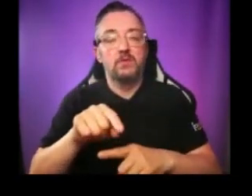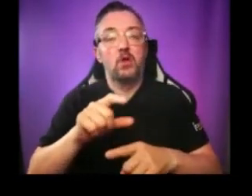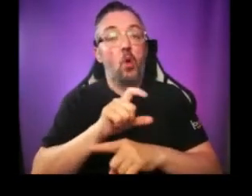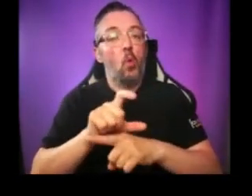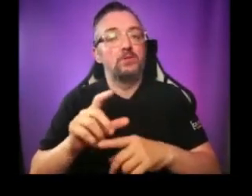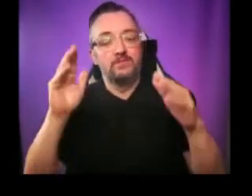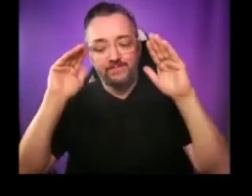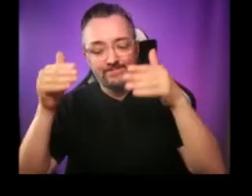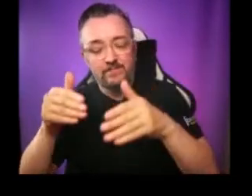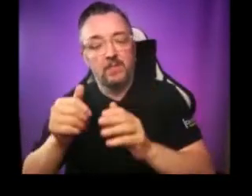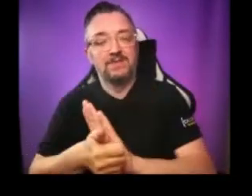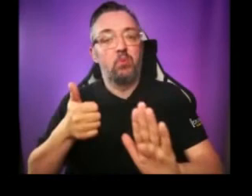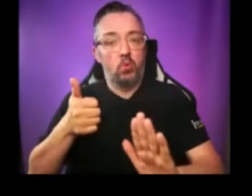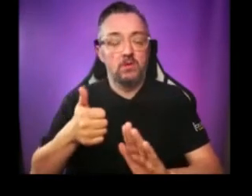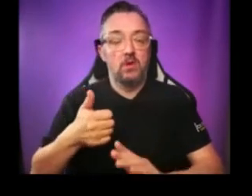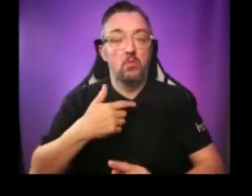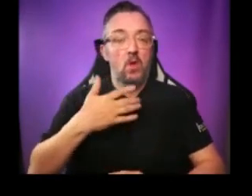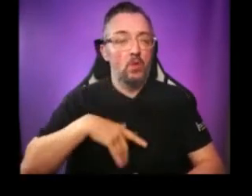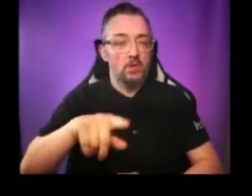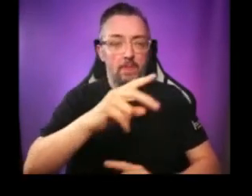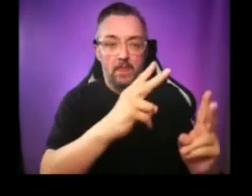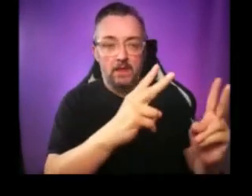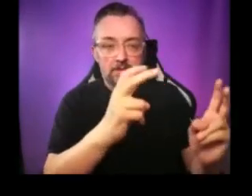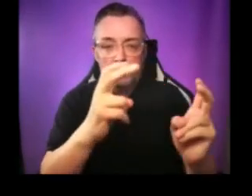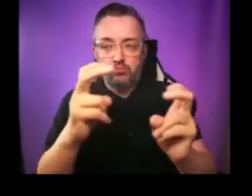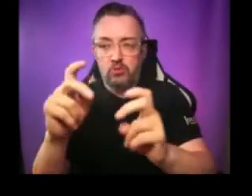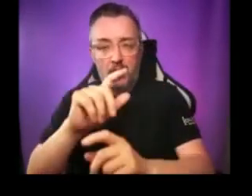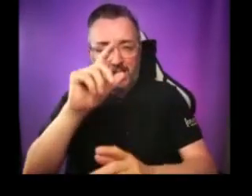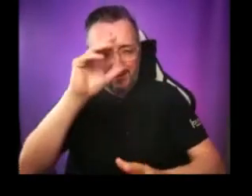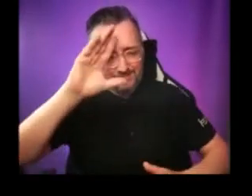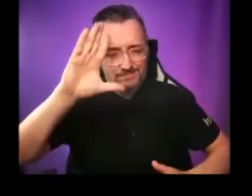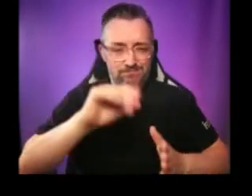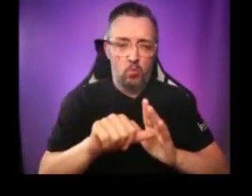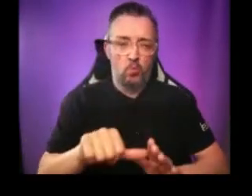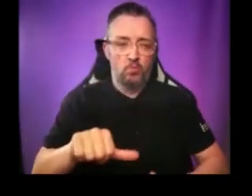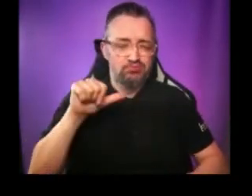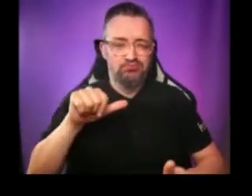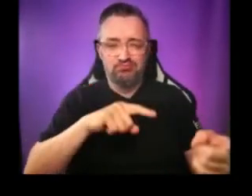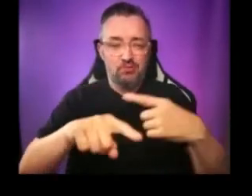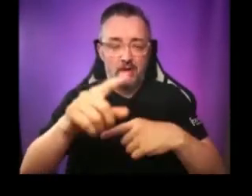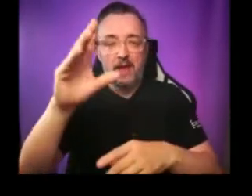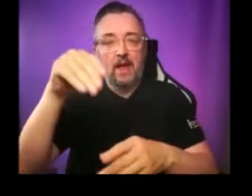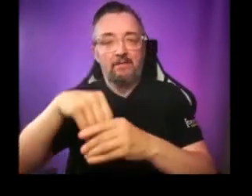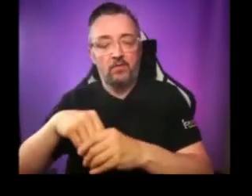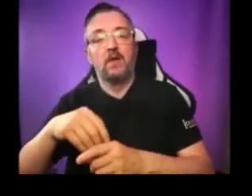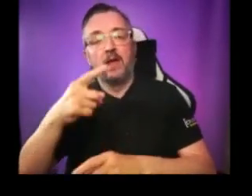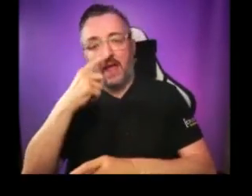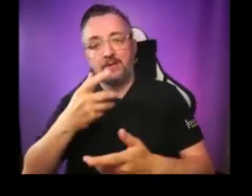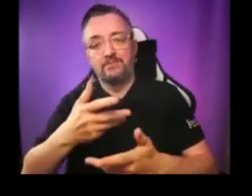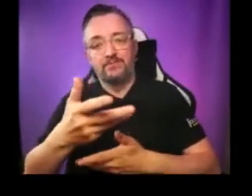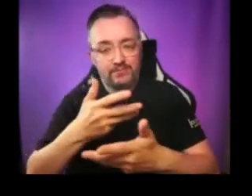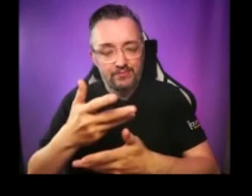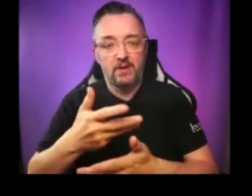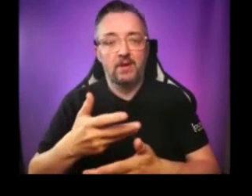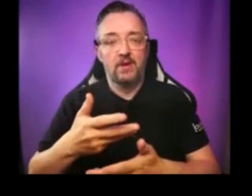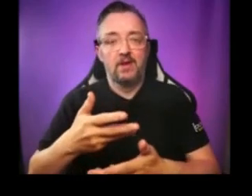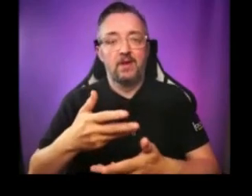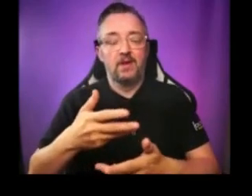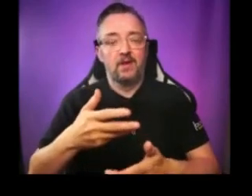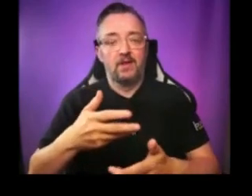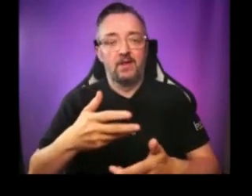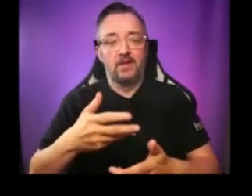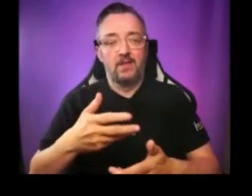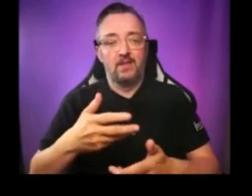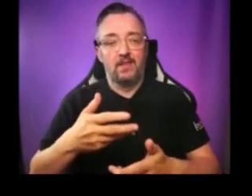be looking for subject experts and end users to be involved in that next phase of co-creation soon. So involving the end users and the stakeholders in